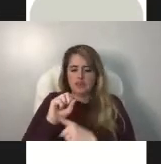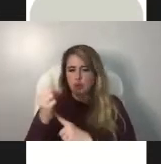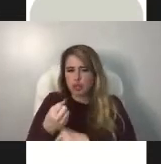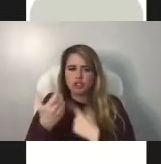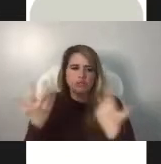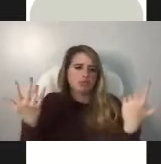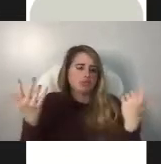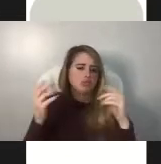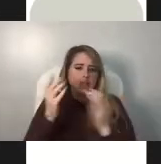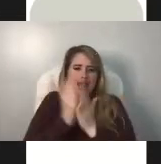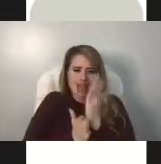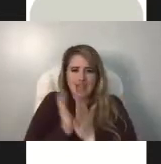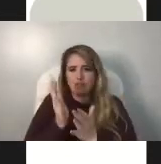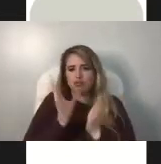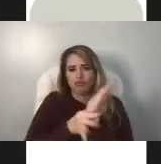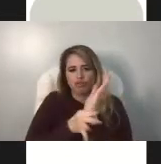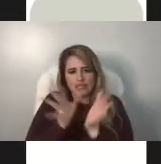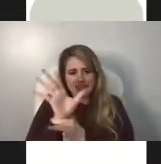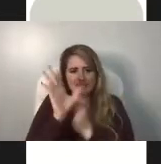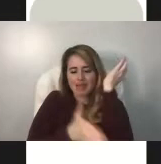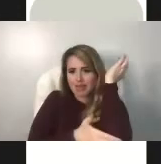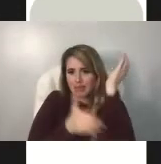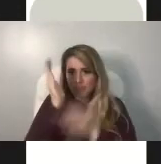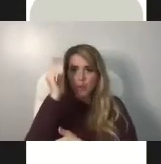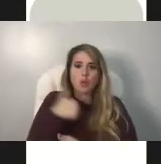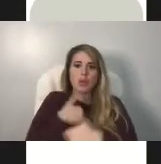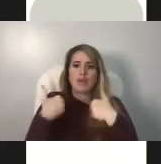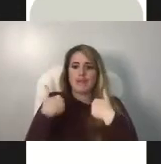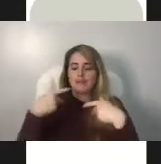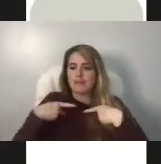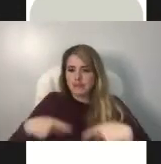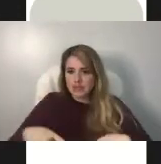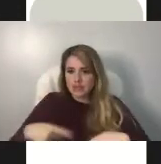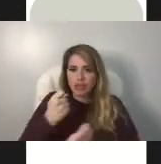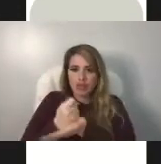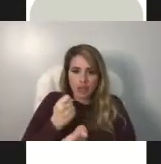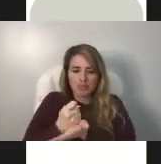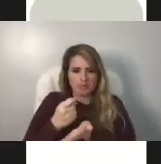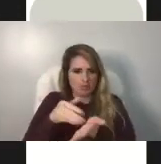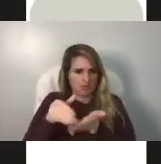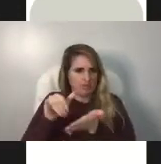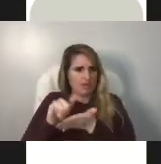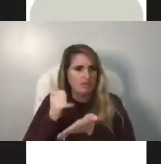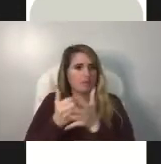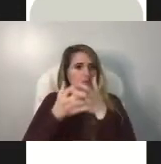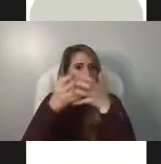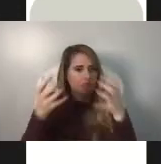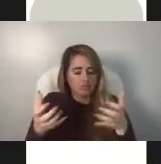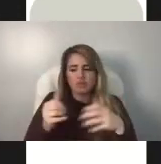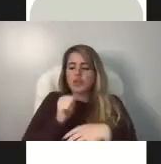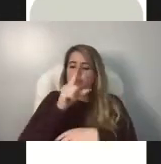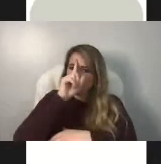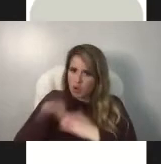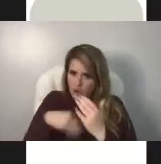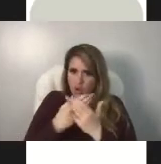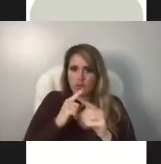ranging from the hand, wrist, or elbow. We have physical therapy, often very helpful for many things, not helpful for everything though.